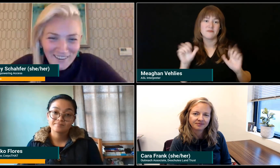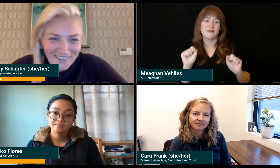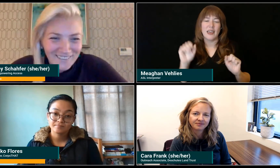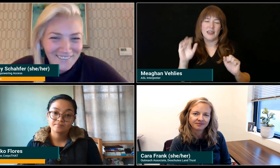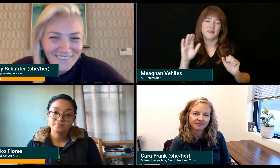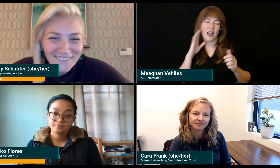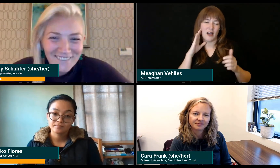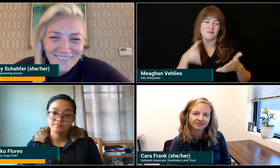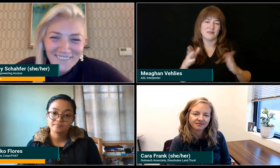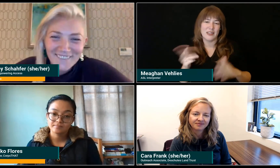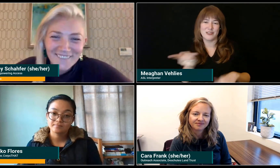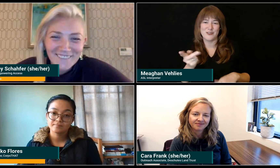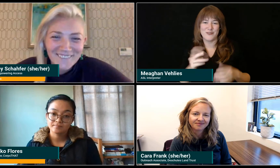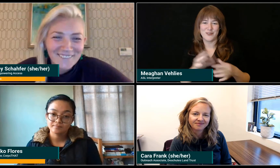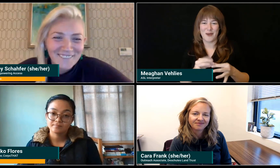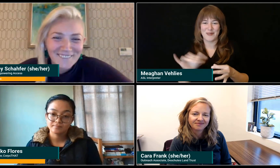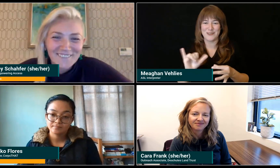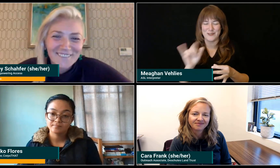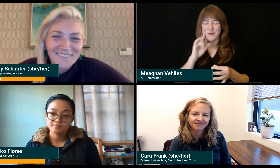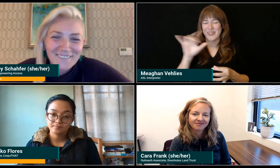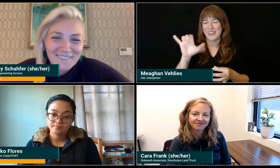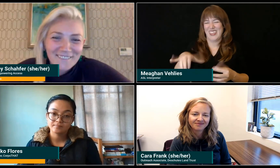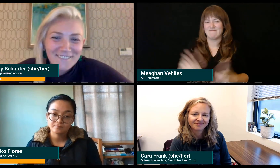it a lot.